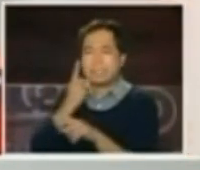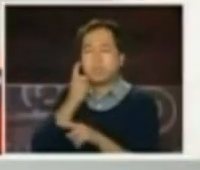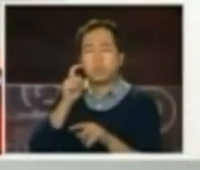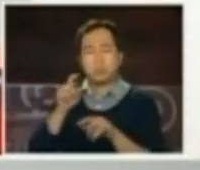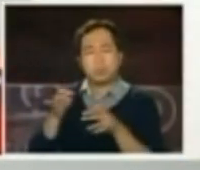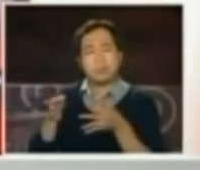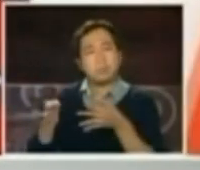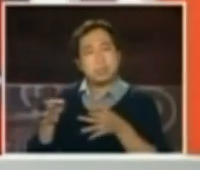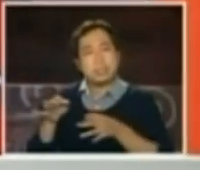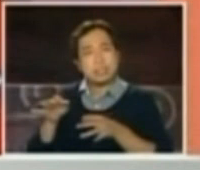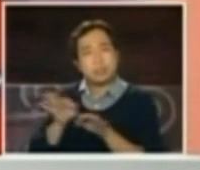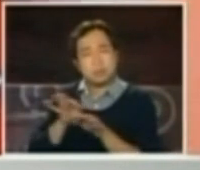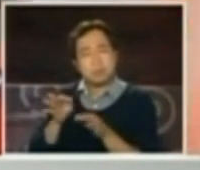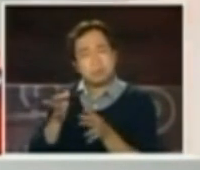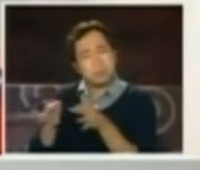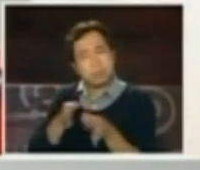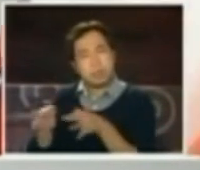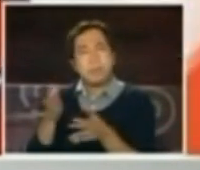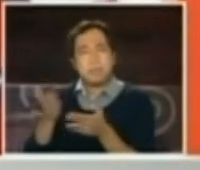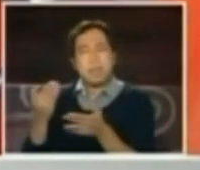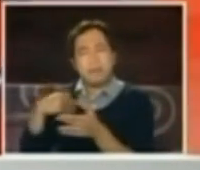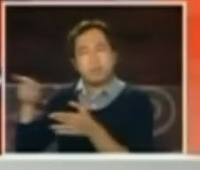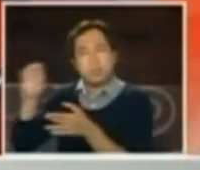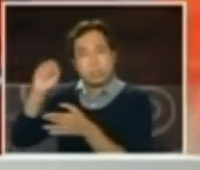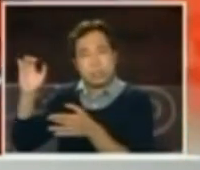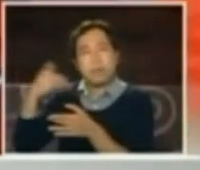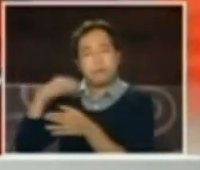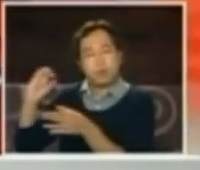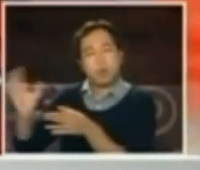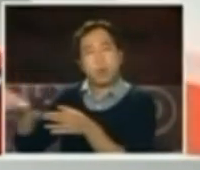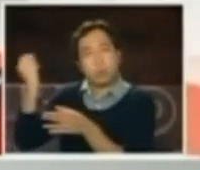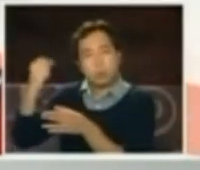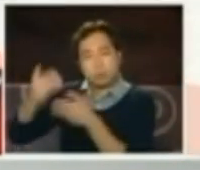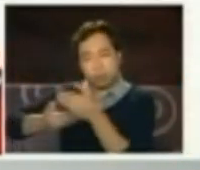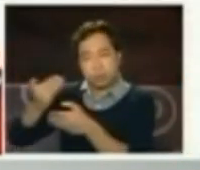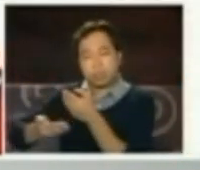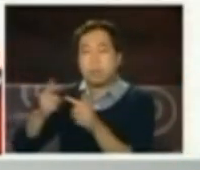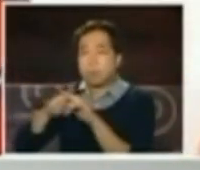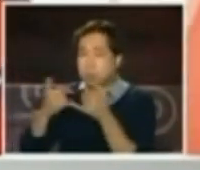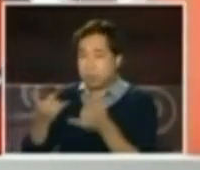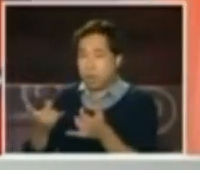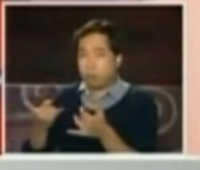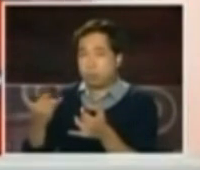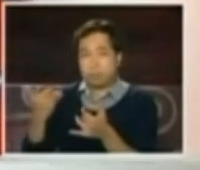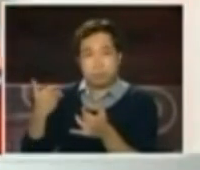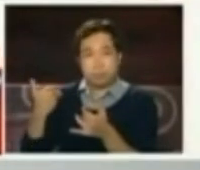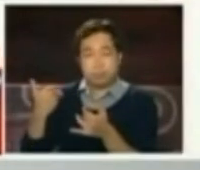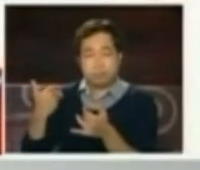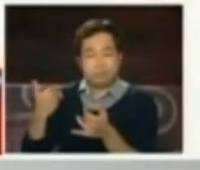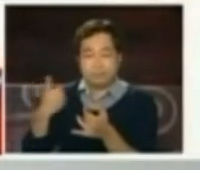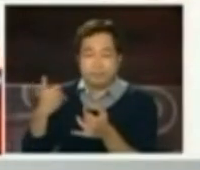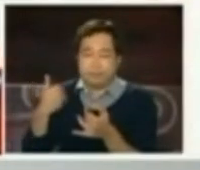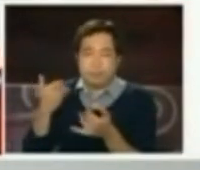be an internal procedure in the Supreme Court for this. Okay. But like I said earlier, it is not appealable, as the Senate President has mentioned